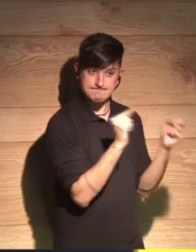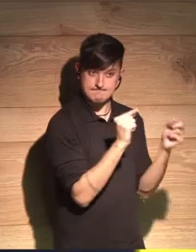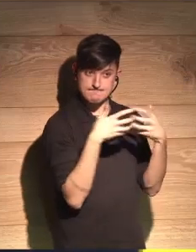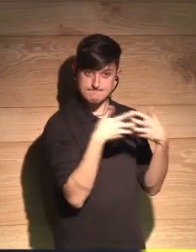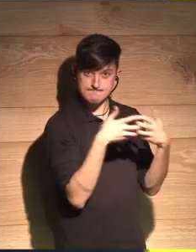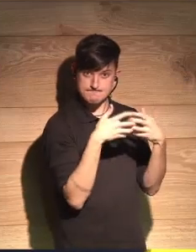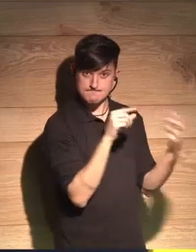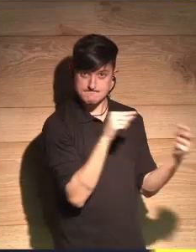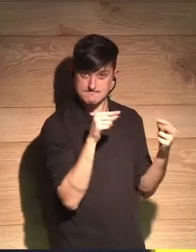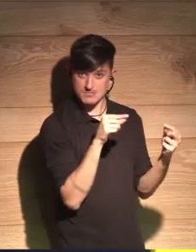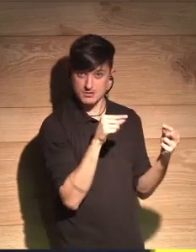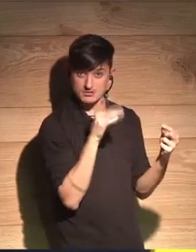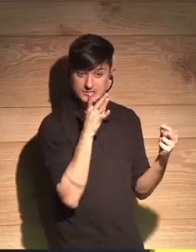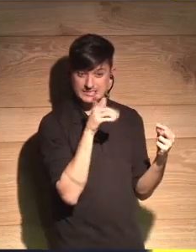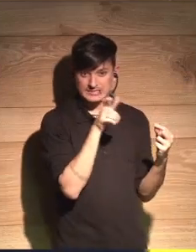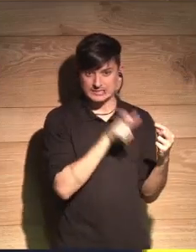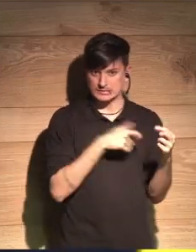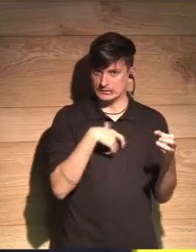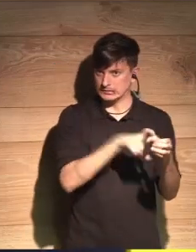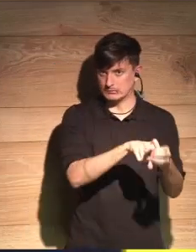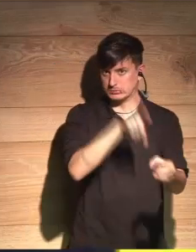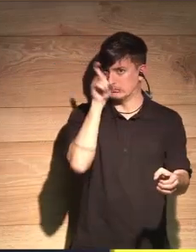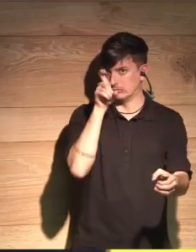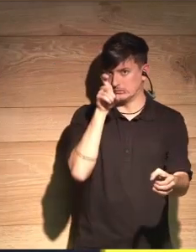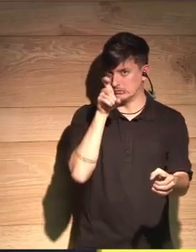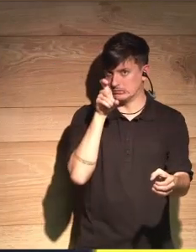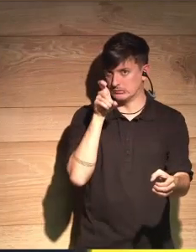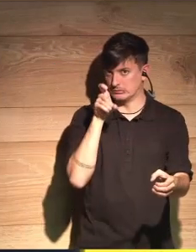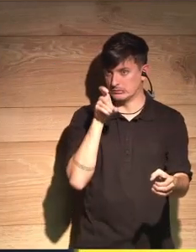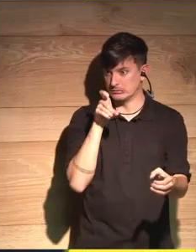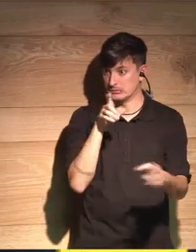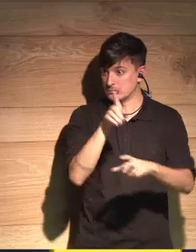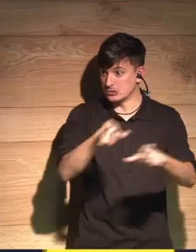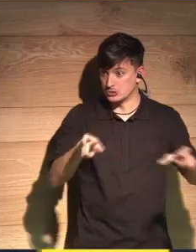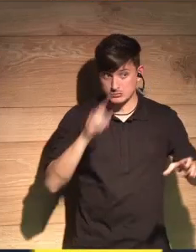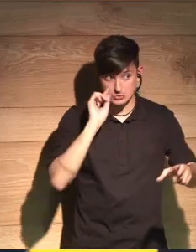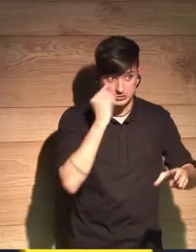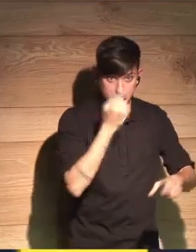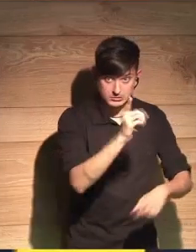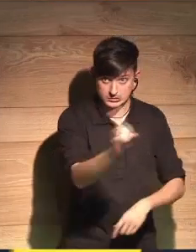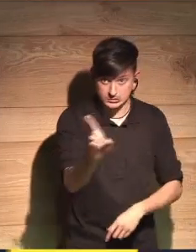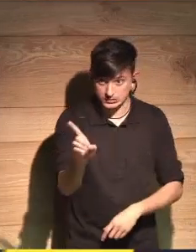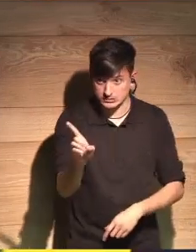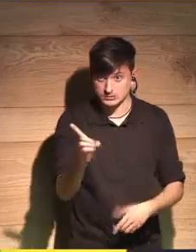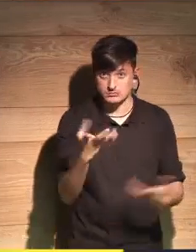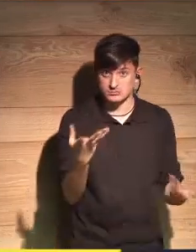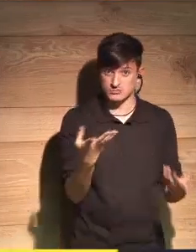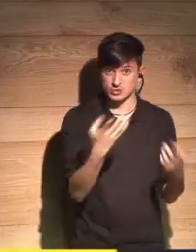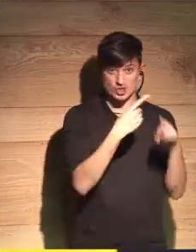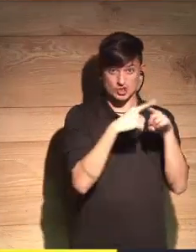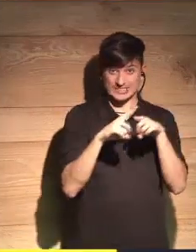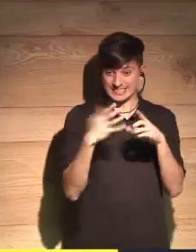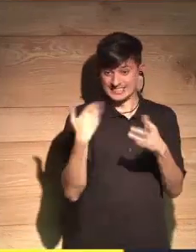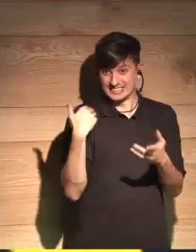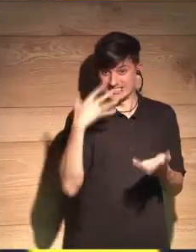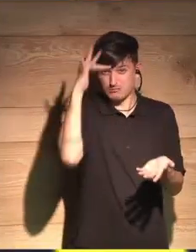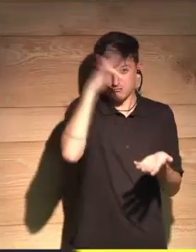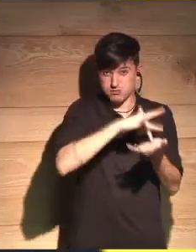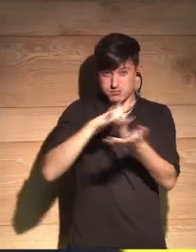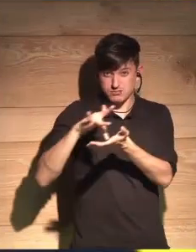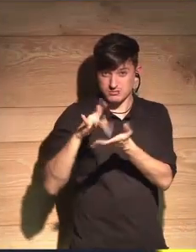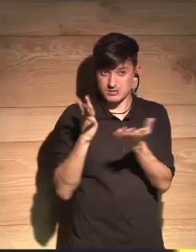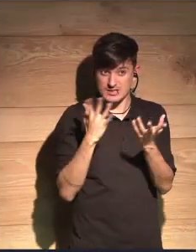and there was a kind of contestation, and well, he didn't, in the end he went